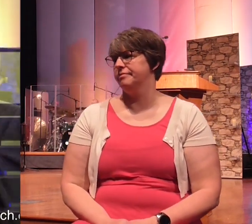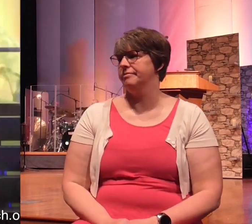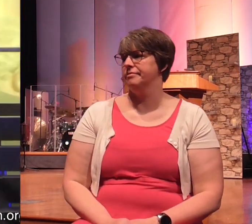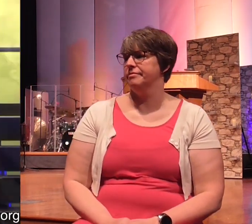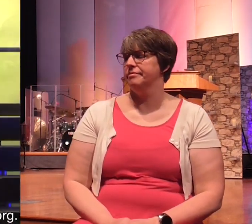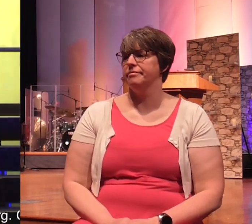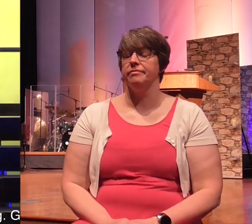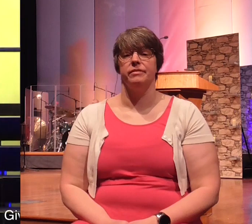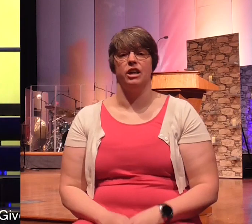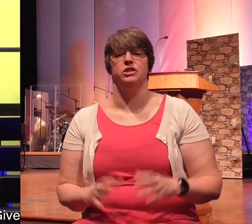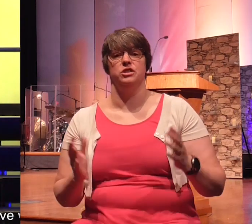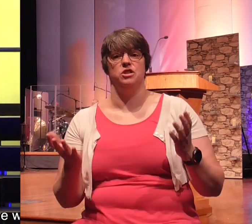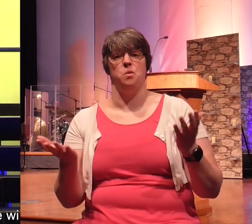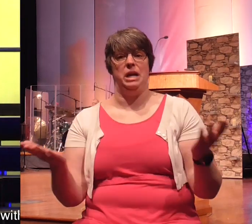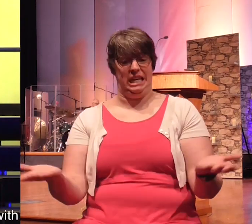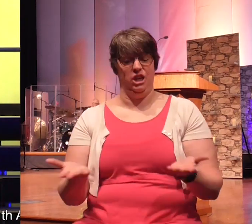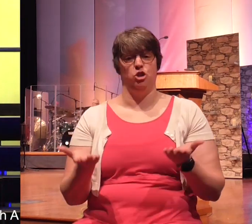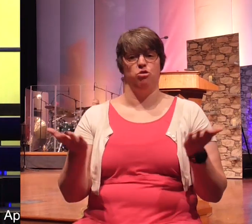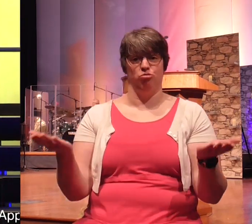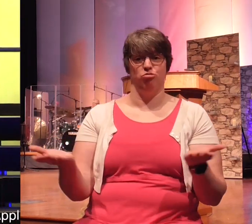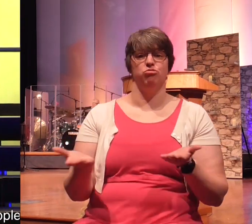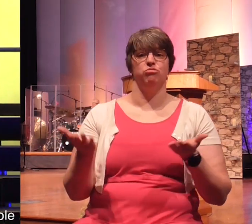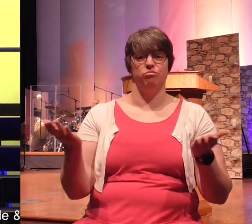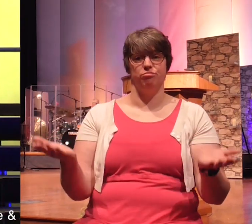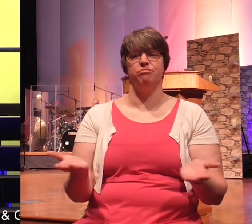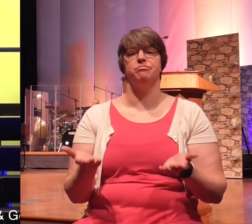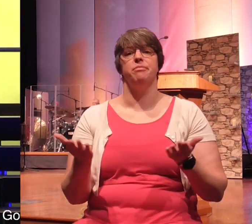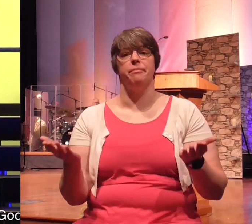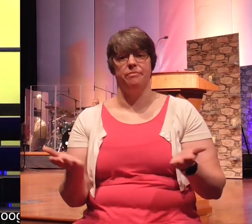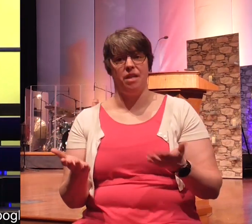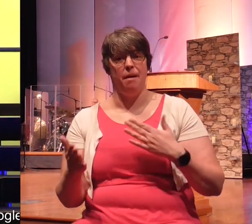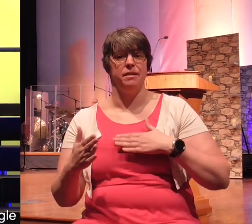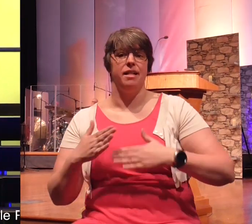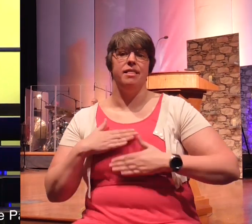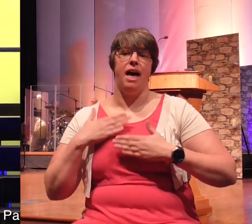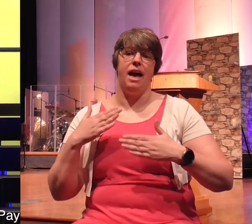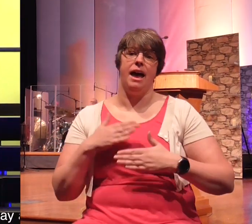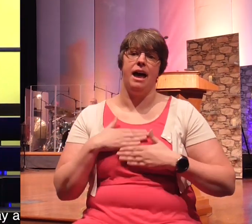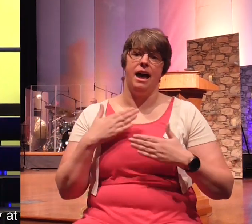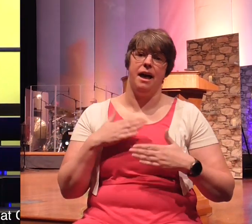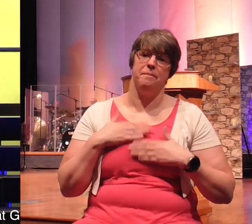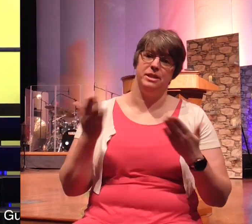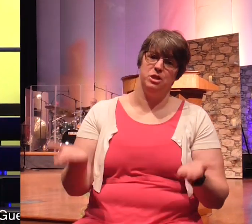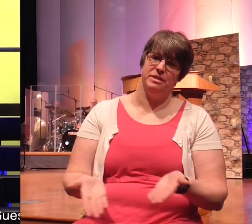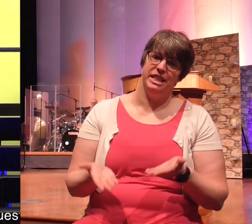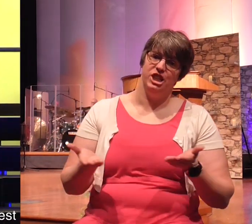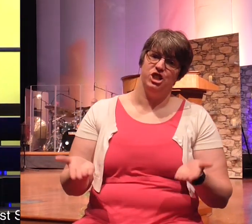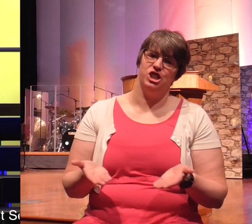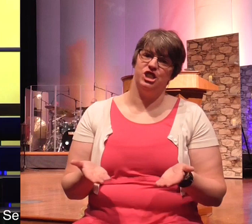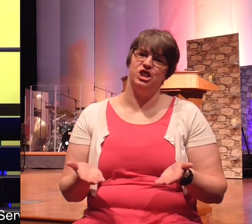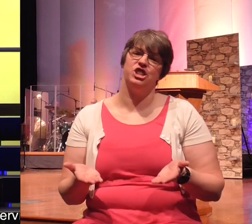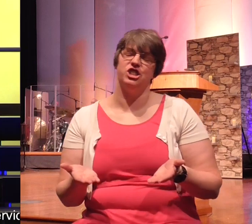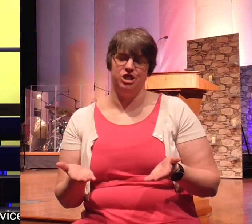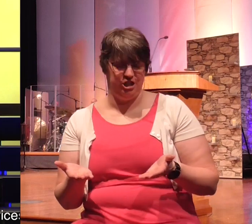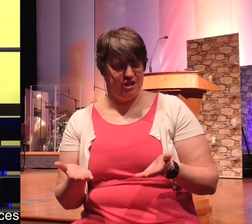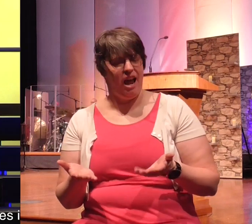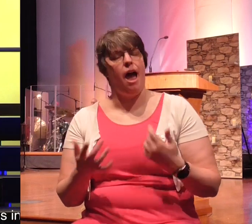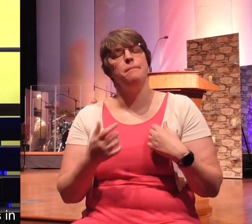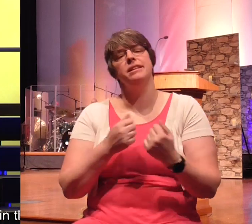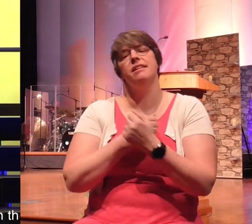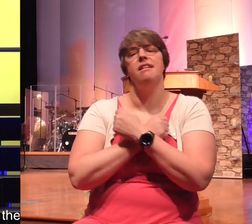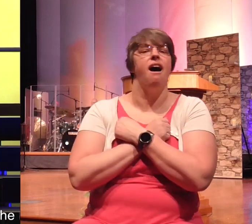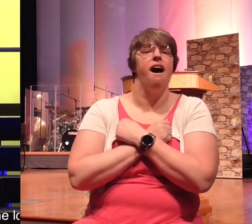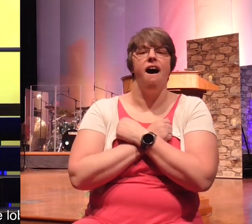yeah. So here we are. I'm glad to be in love